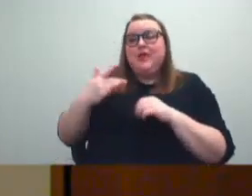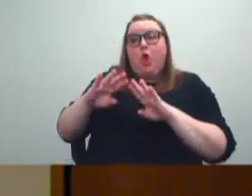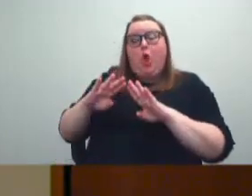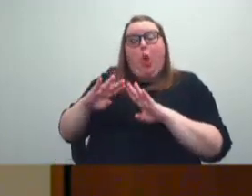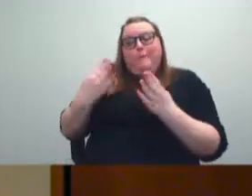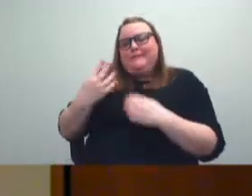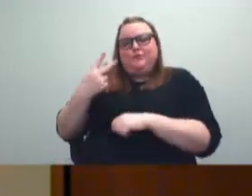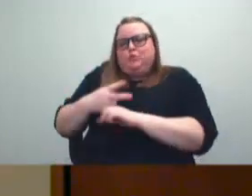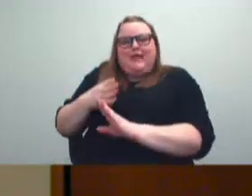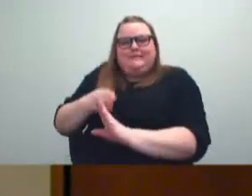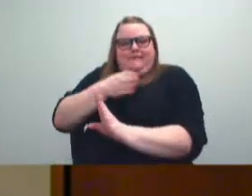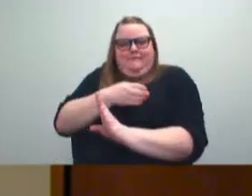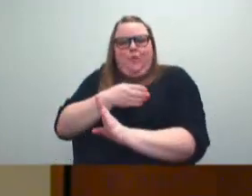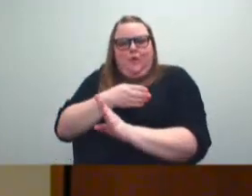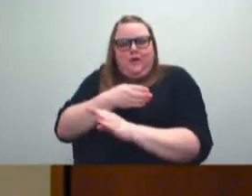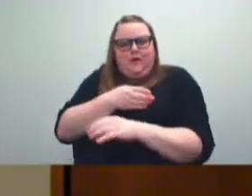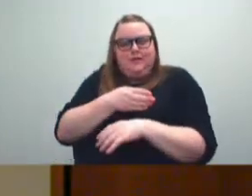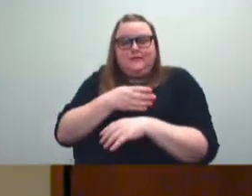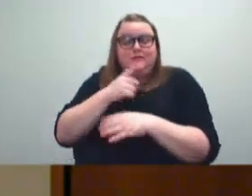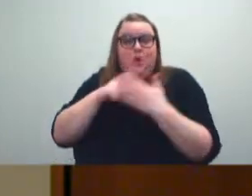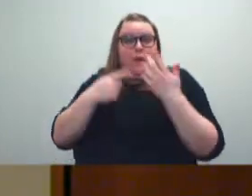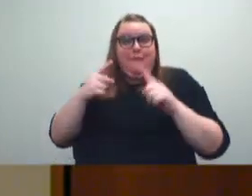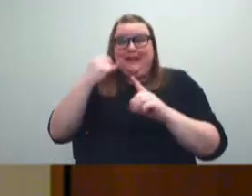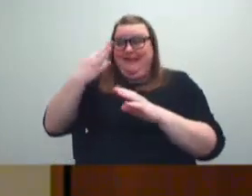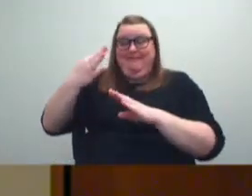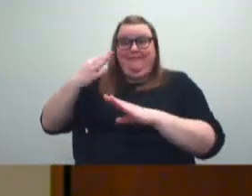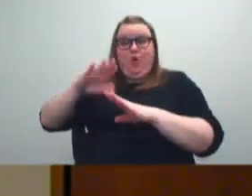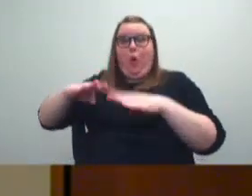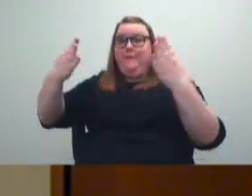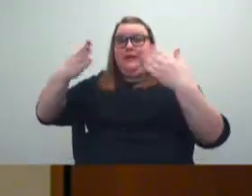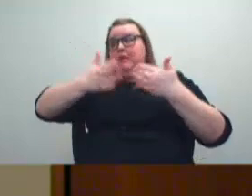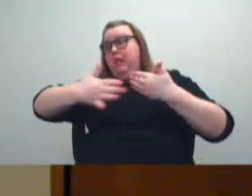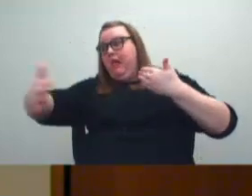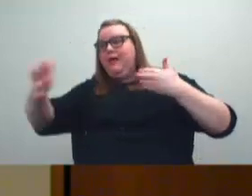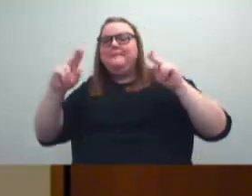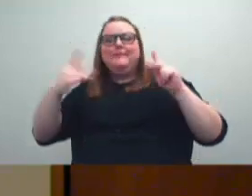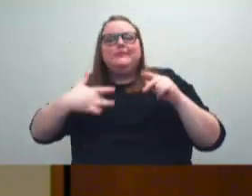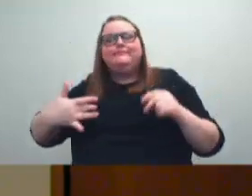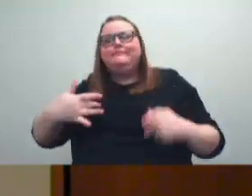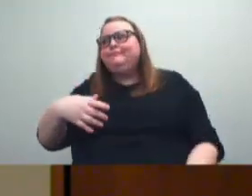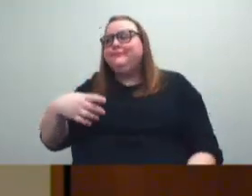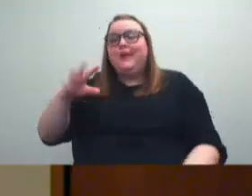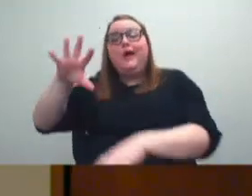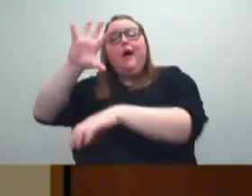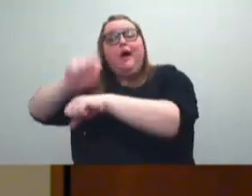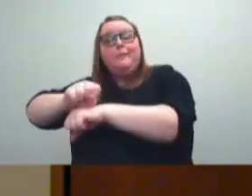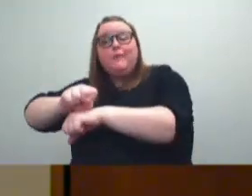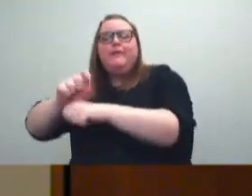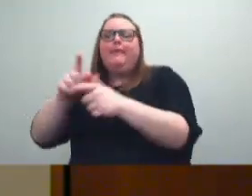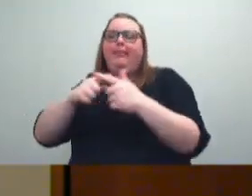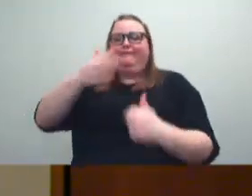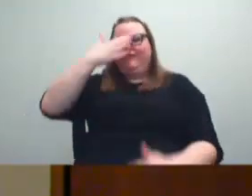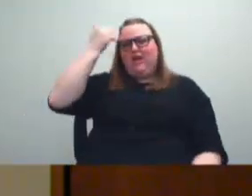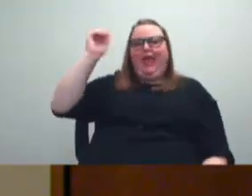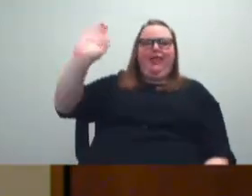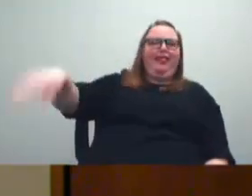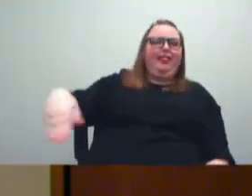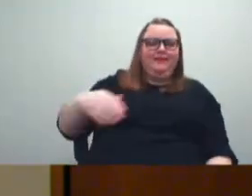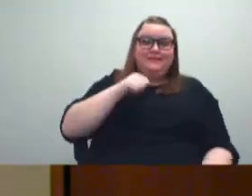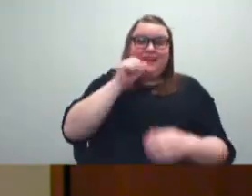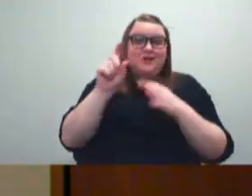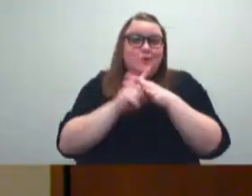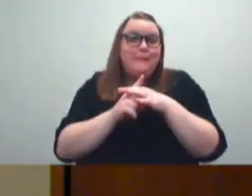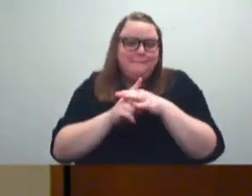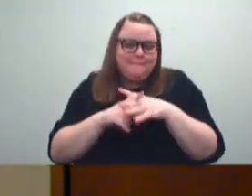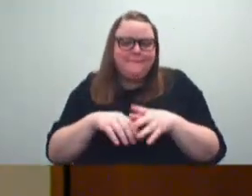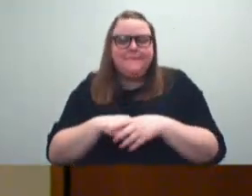is when we opened up too many days in advance, people would tend to forget that they have that appointment, and then we have no-shows. Also on our